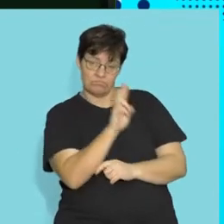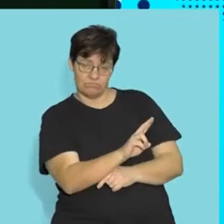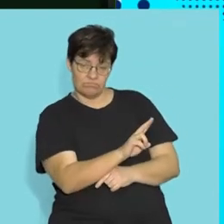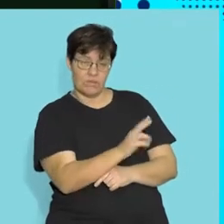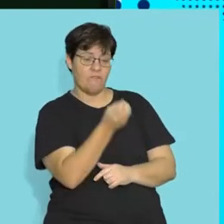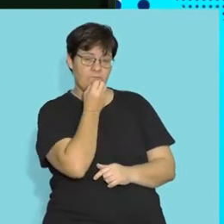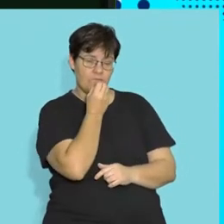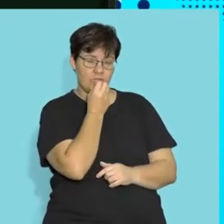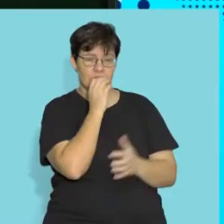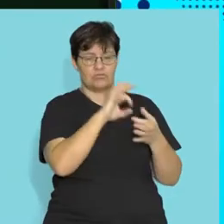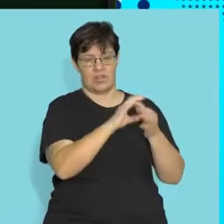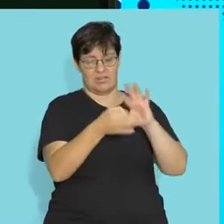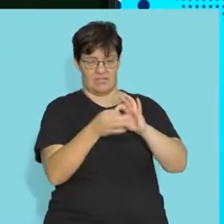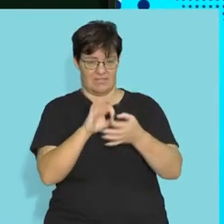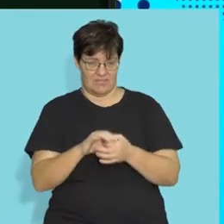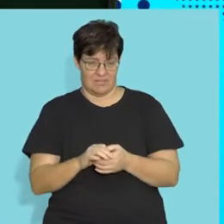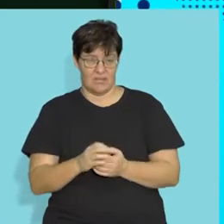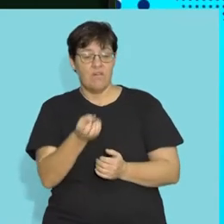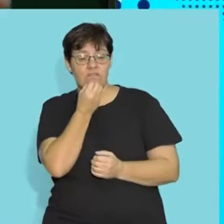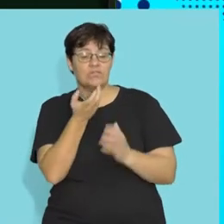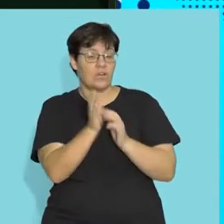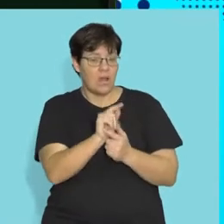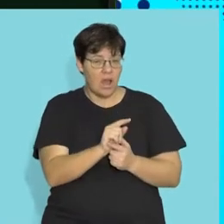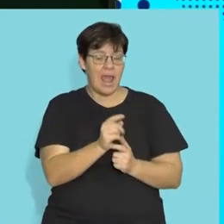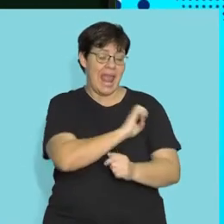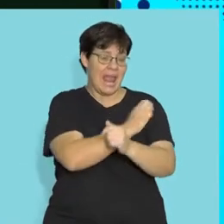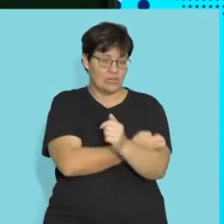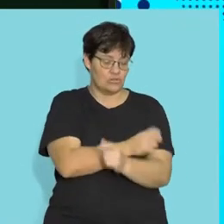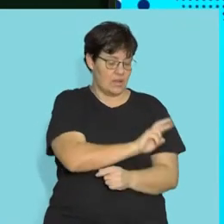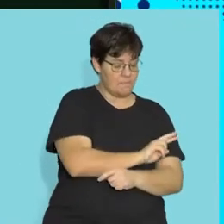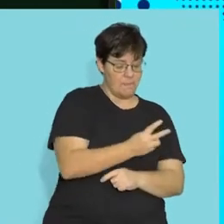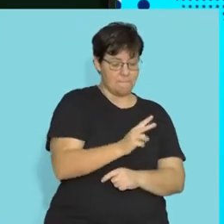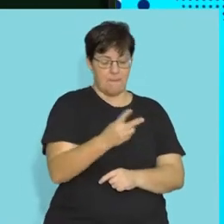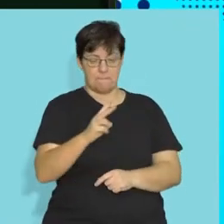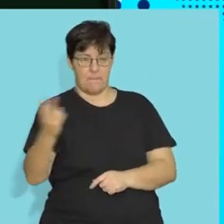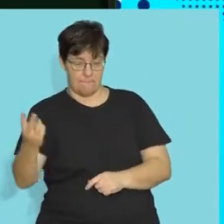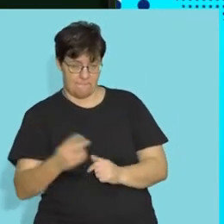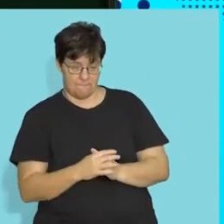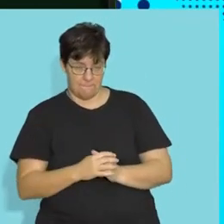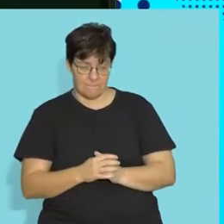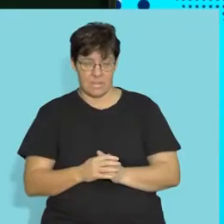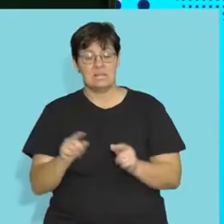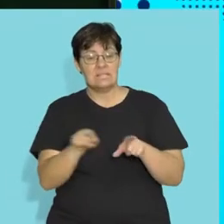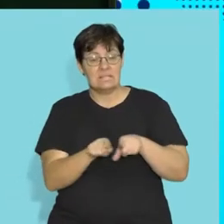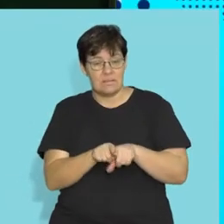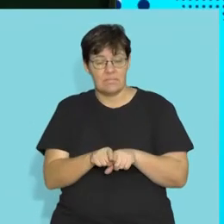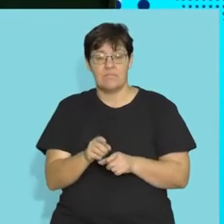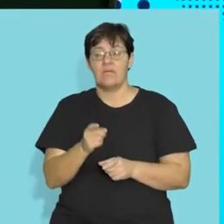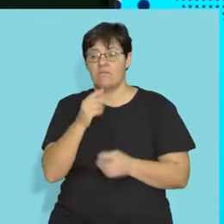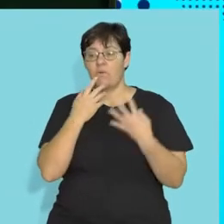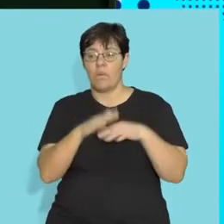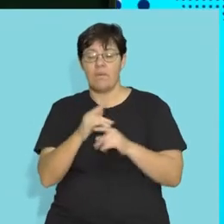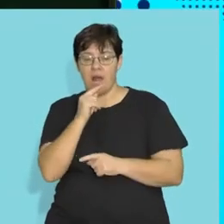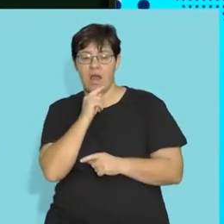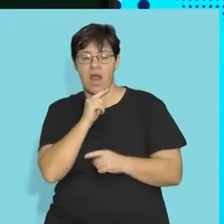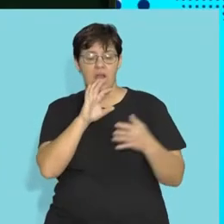show a food chain. Food chains also show the transfer of energy. We also have food webs that show you how food chains